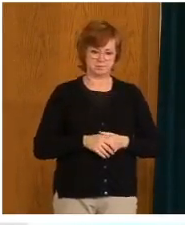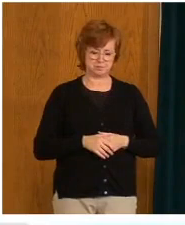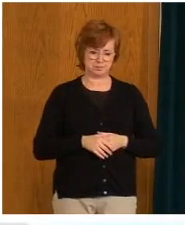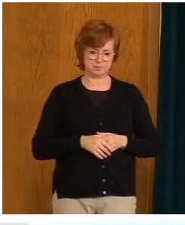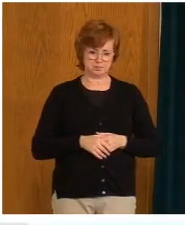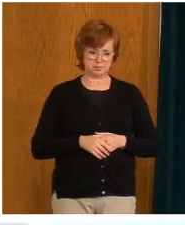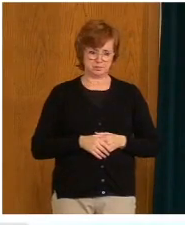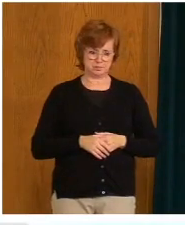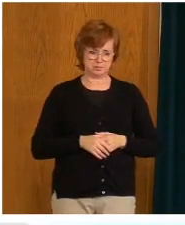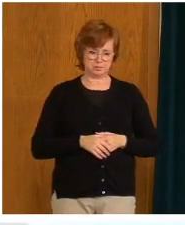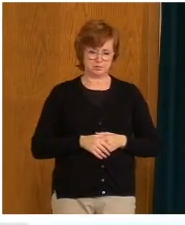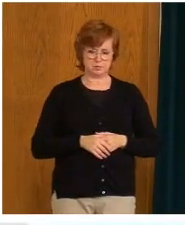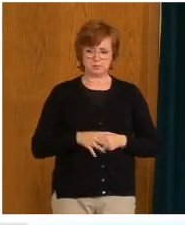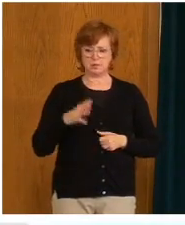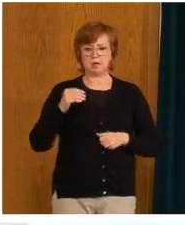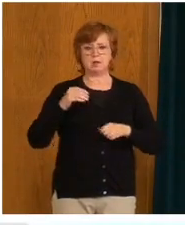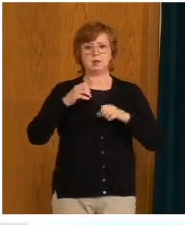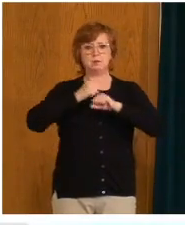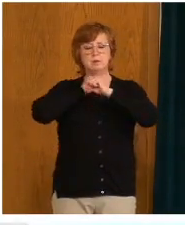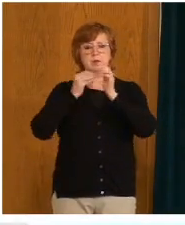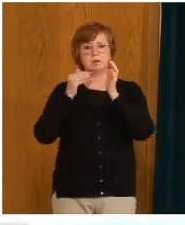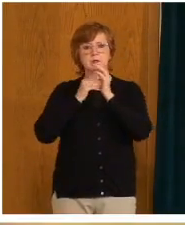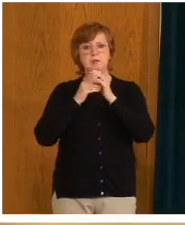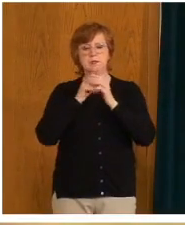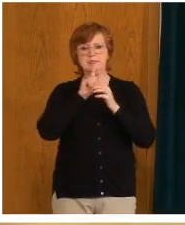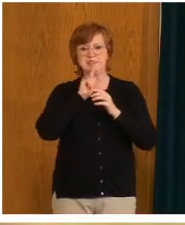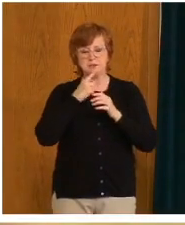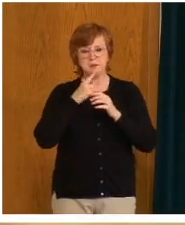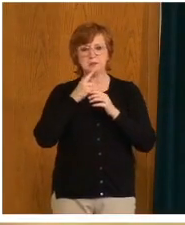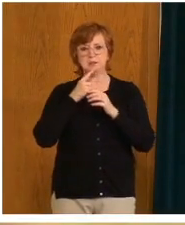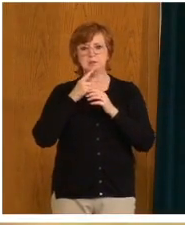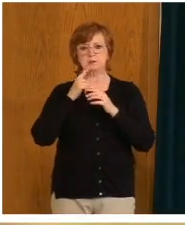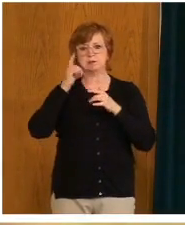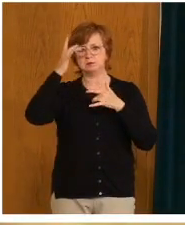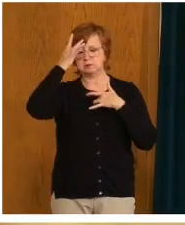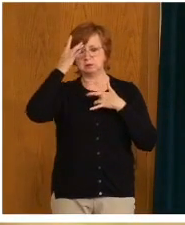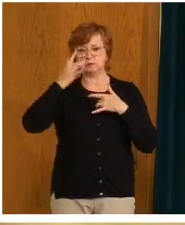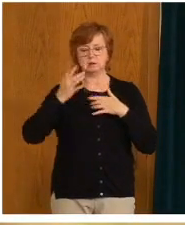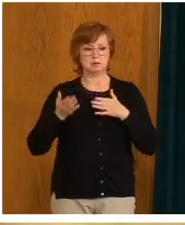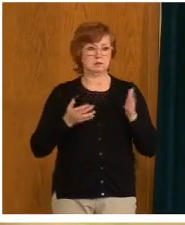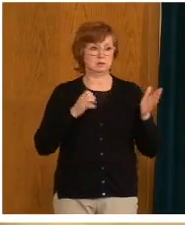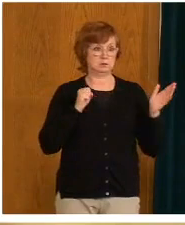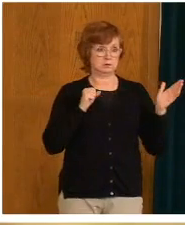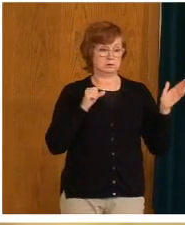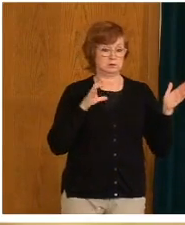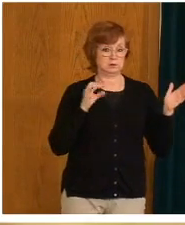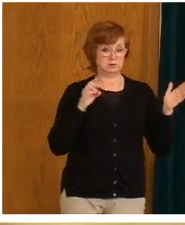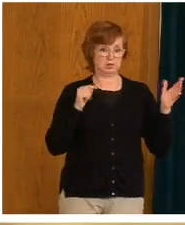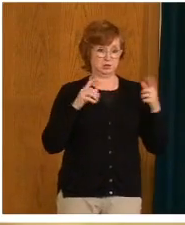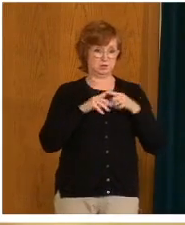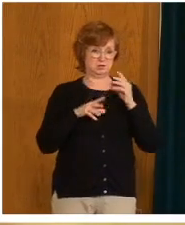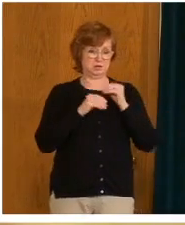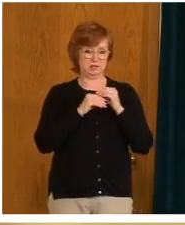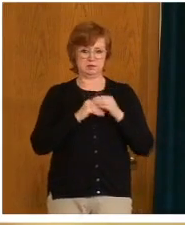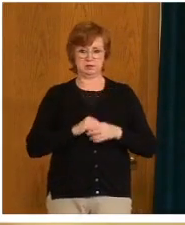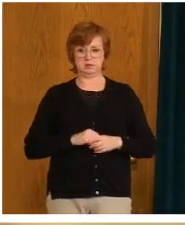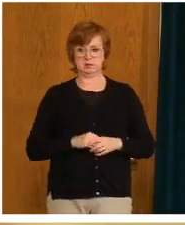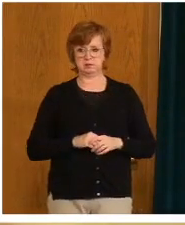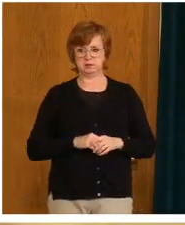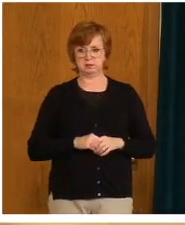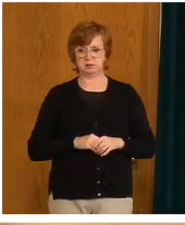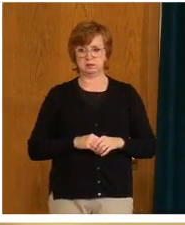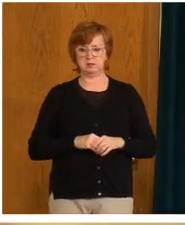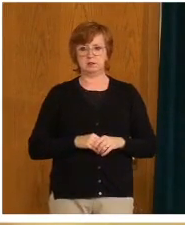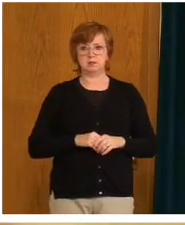protective against serious outcomes. Thank you. Scott, you may want to comment just on the fact that we do have some AstraZeneca that